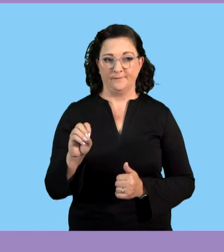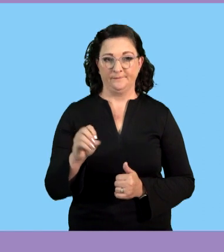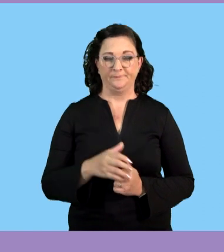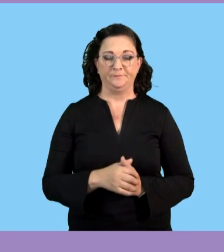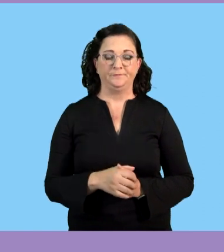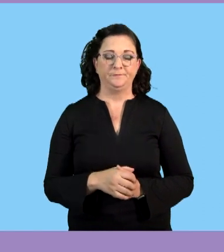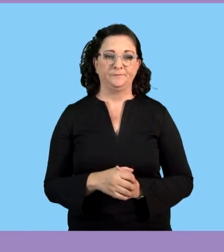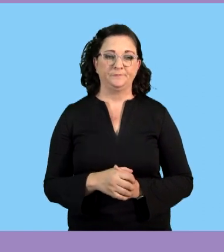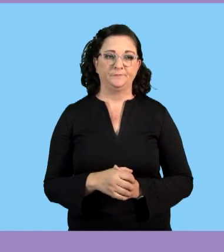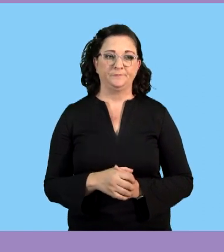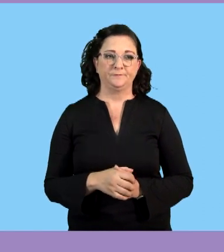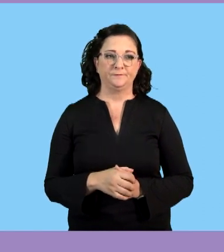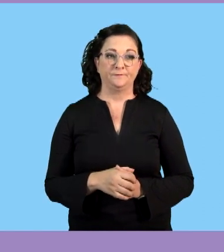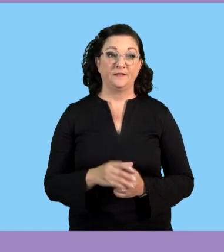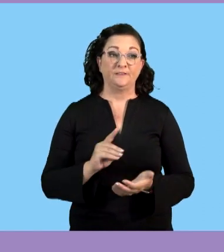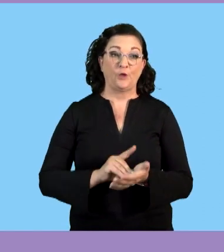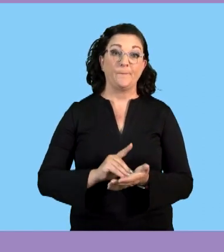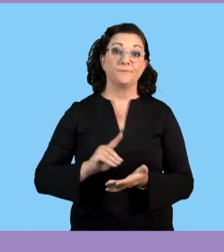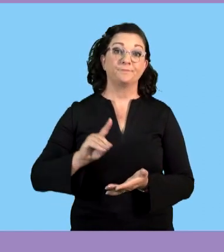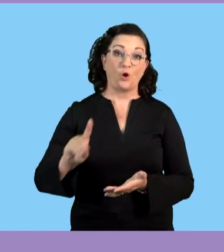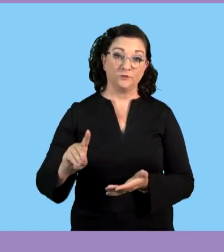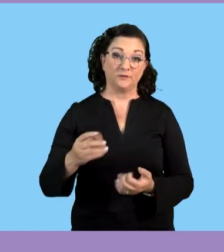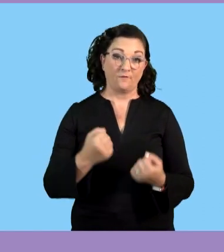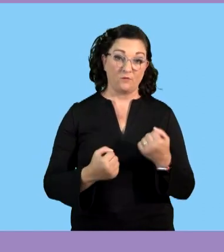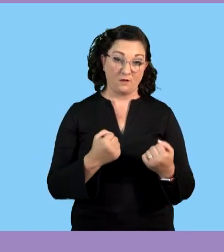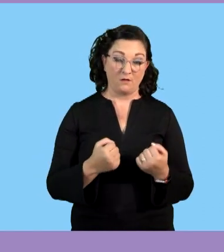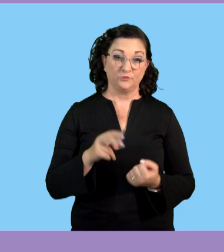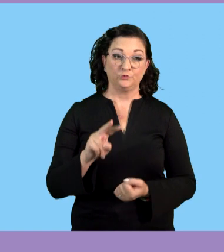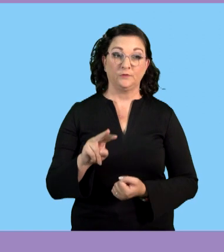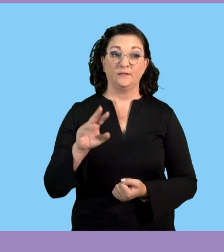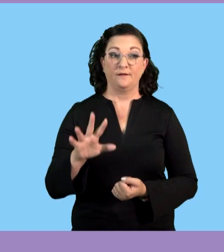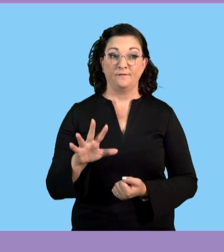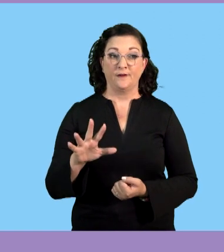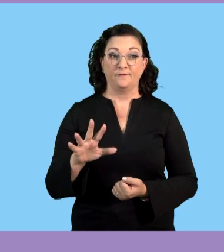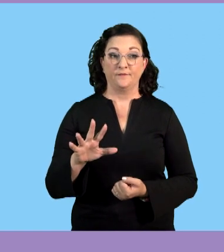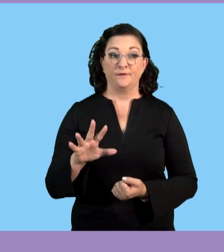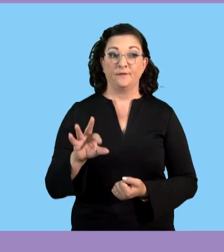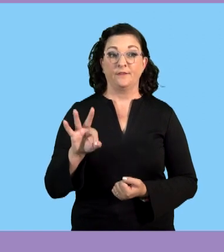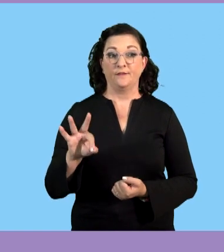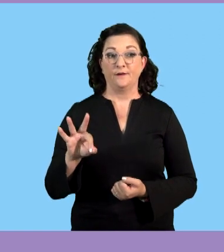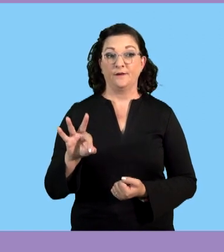25,350 rands. So Sipho's deposit for the car is